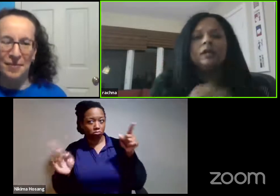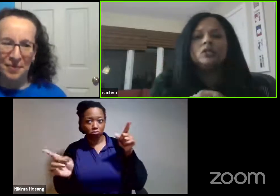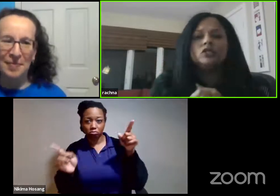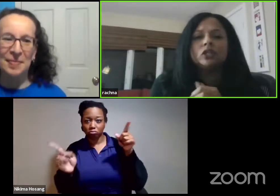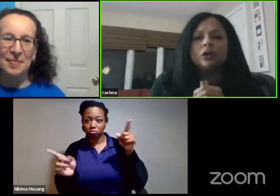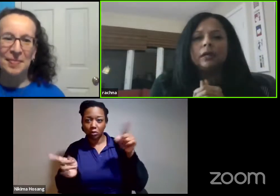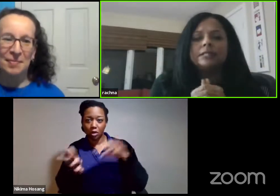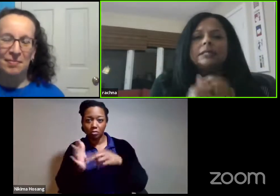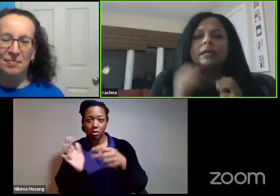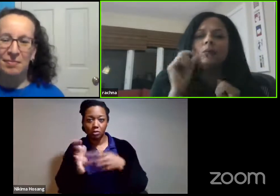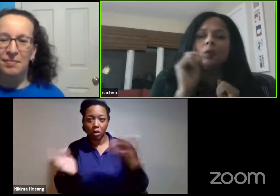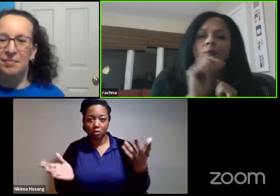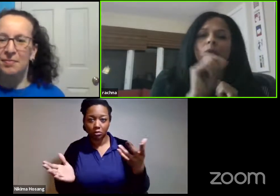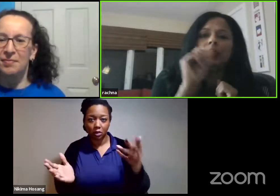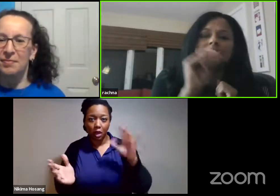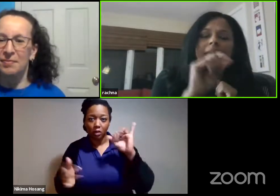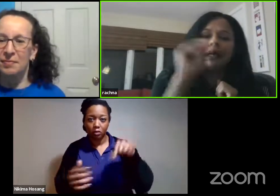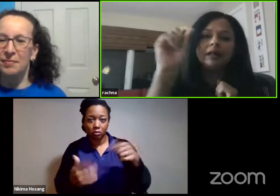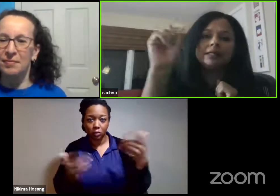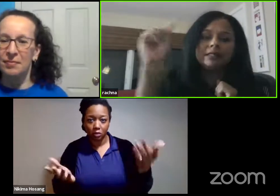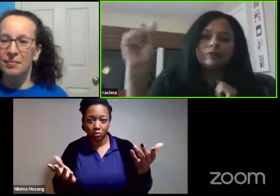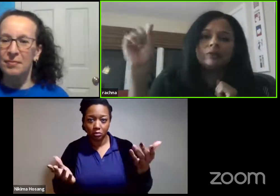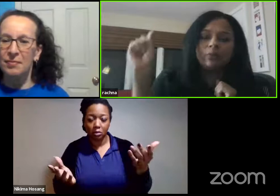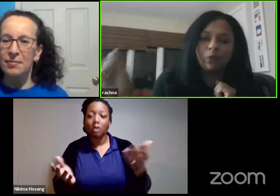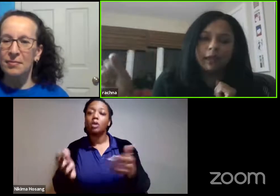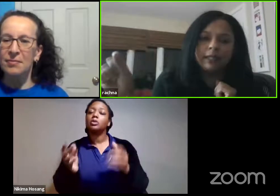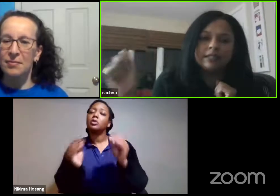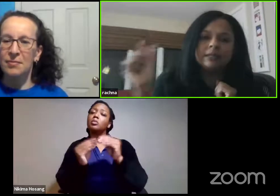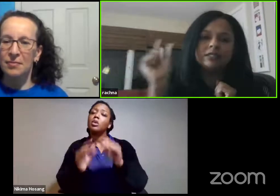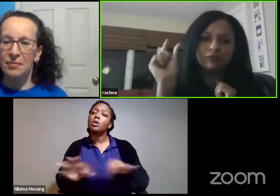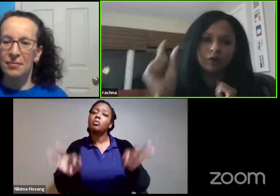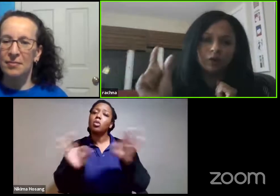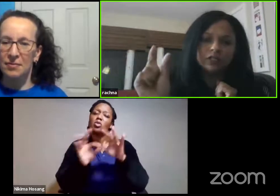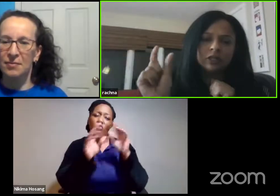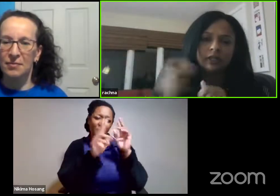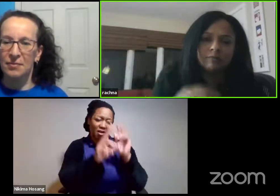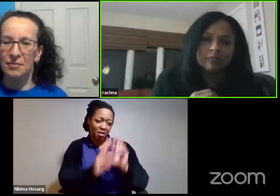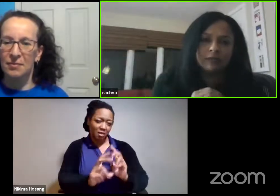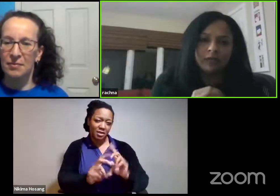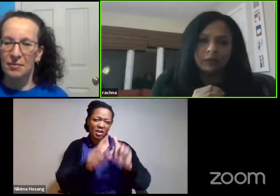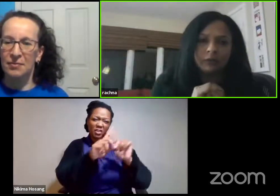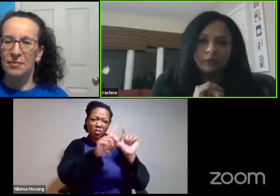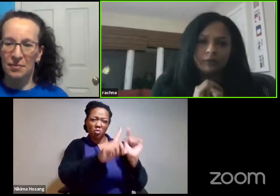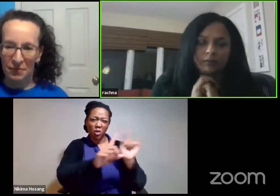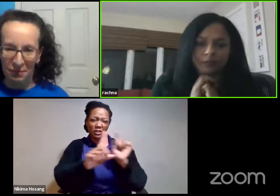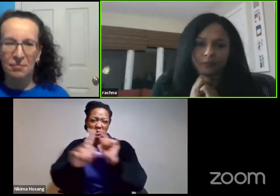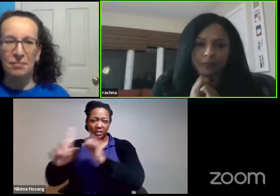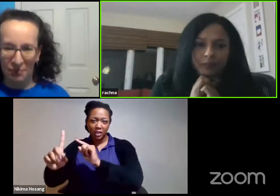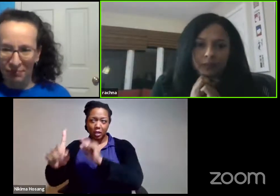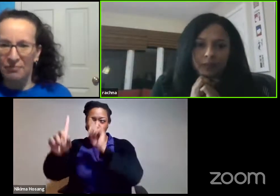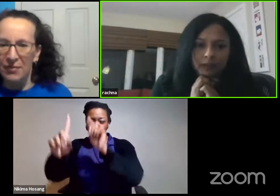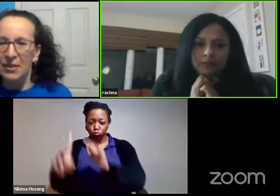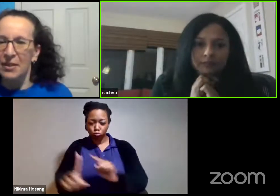So it's more important to analyze the different points than to focus on any specific number.